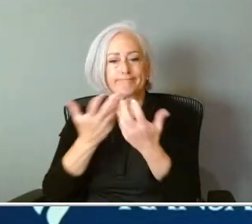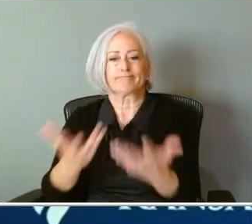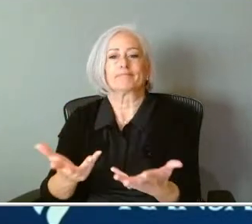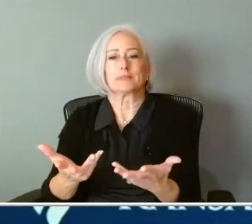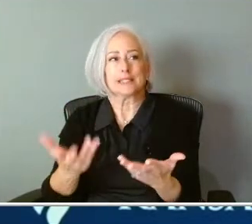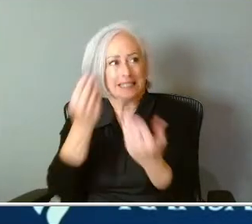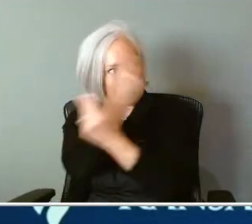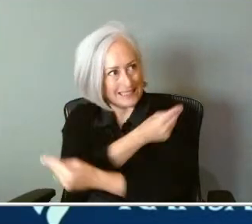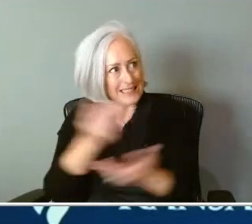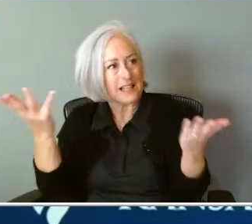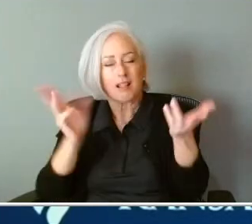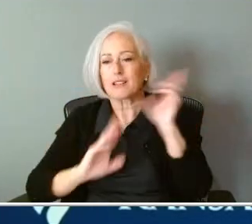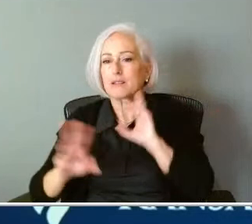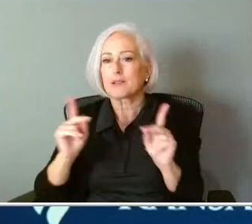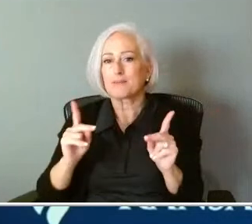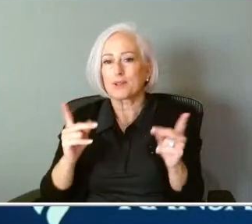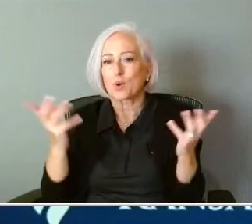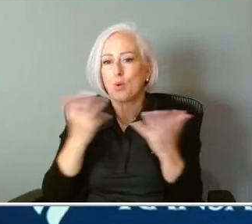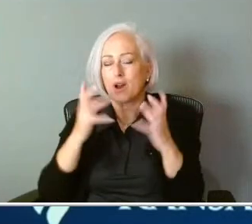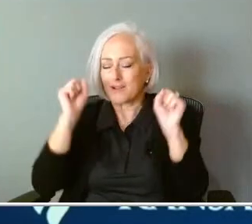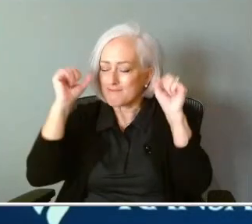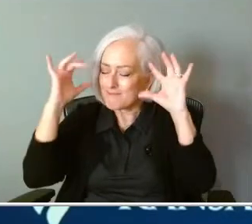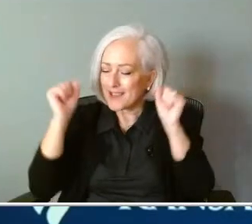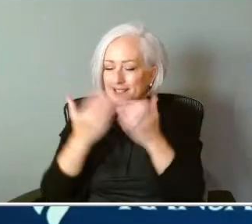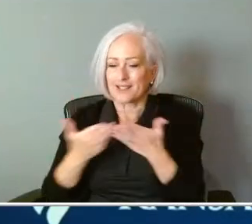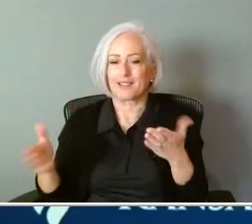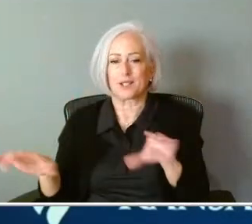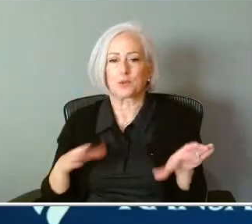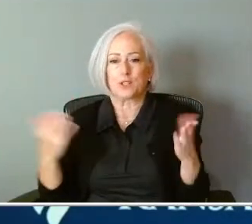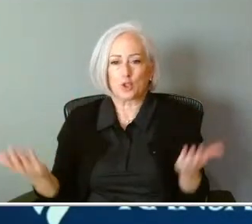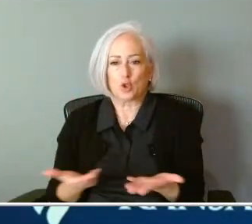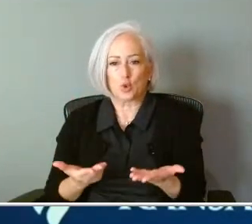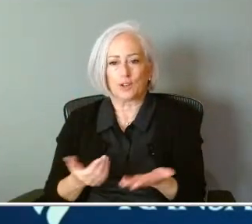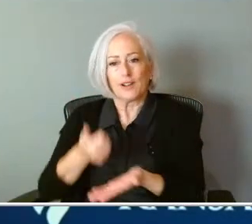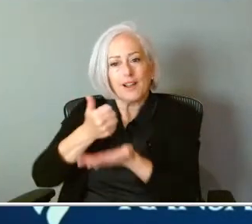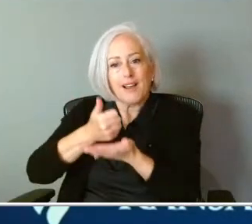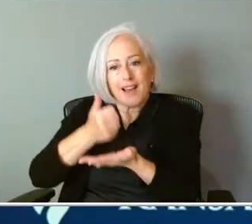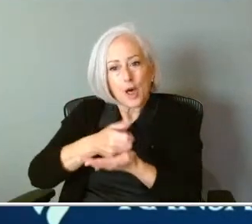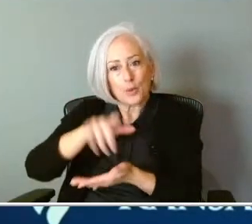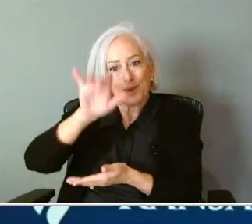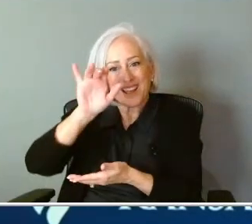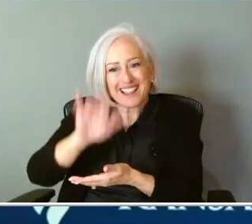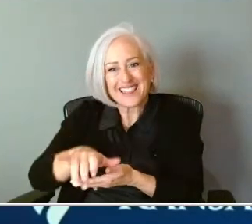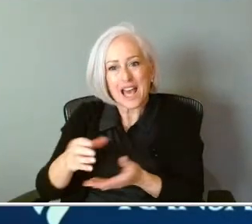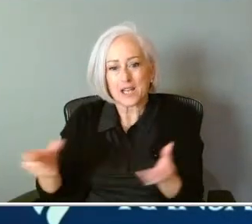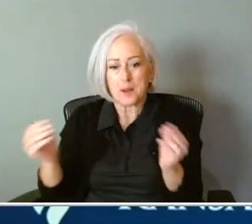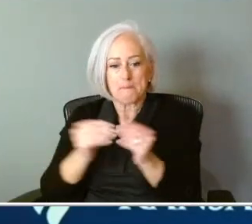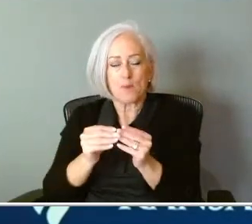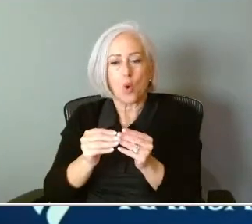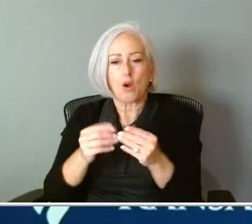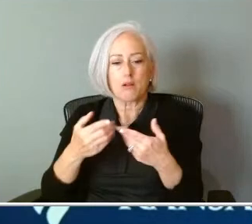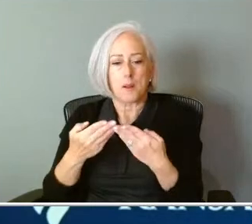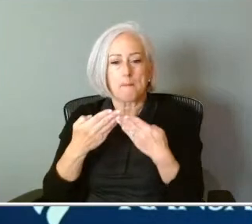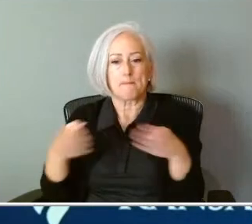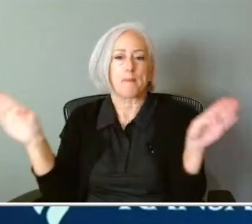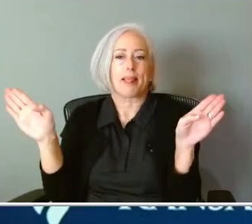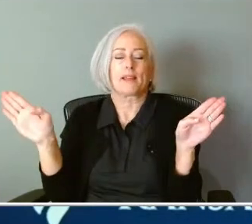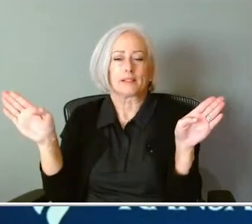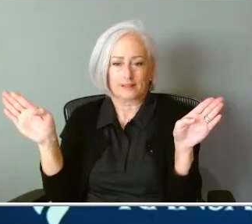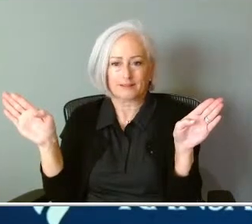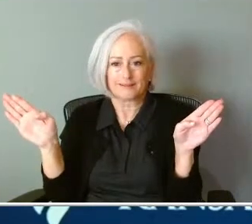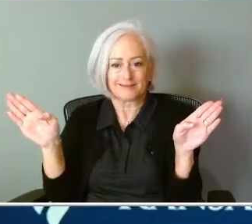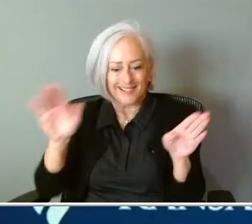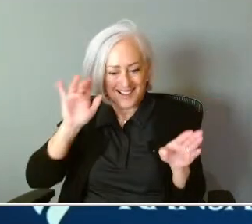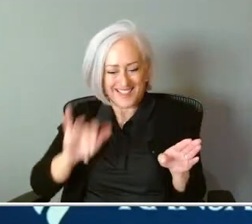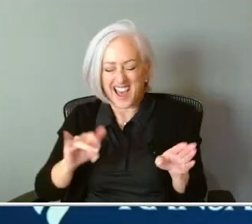are doing. So, helping to make that more public is one of the things I really am trying